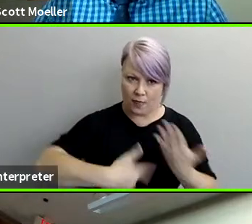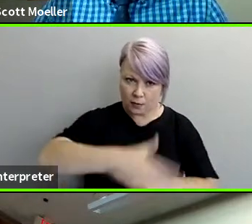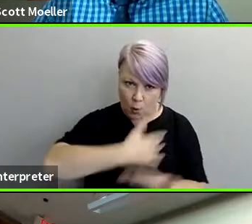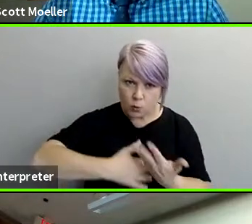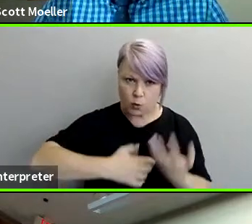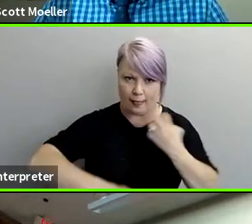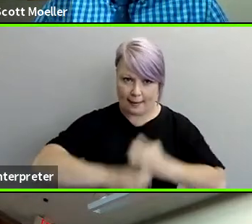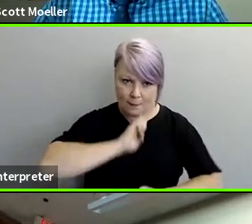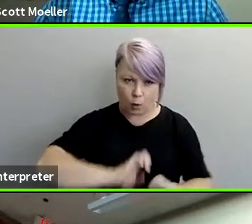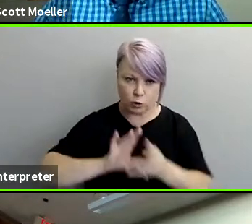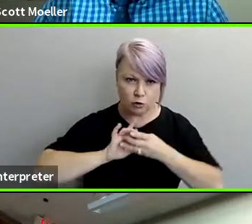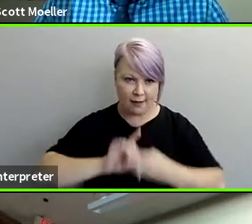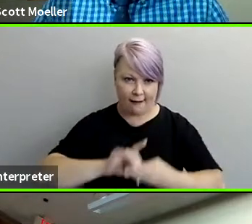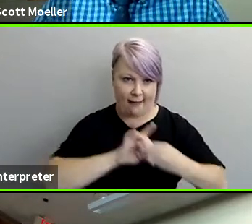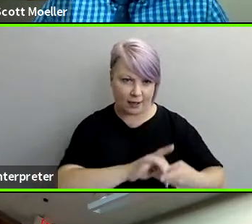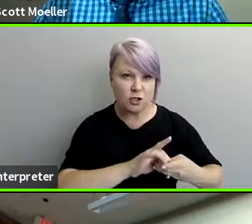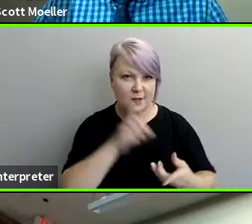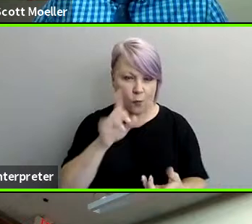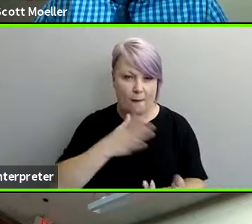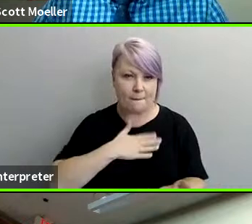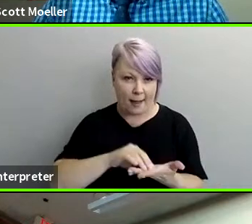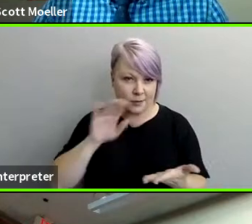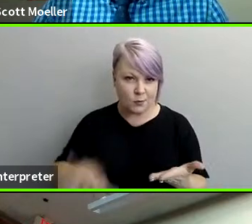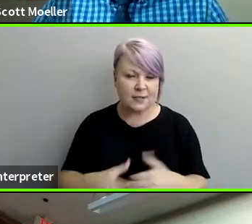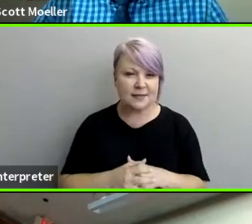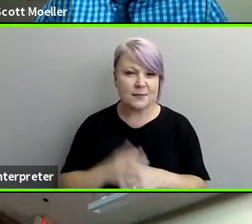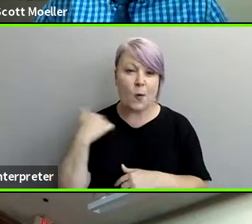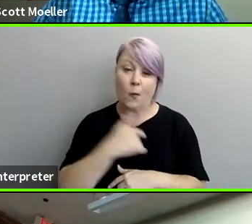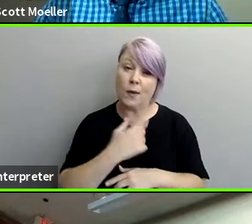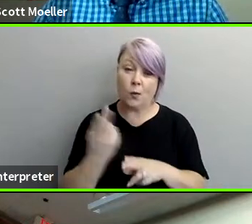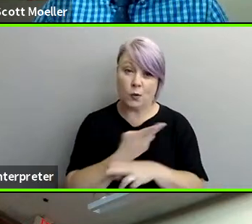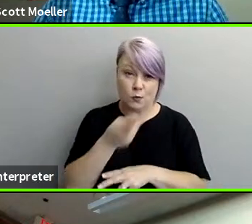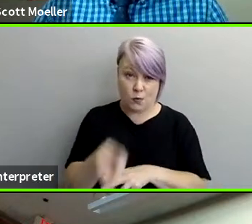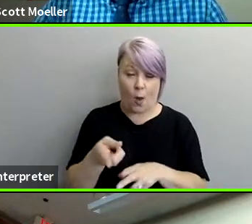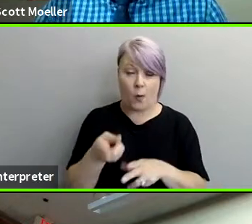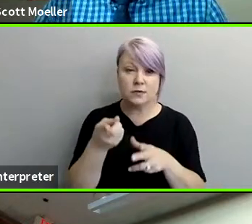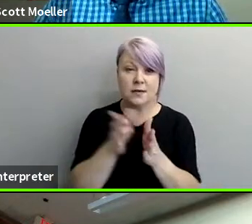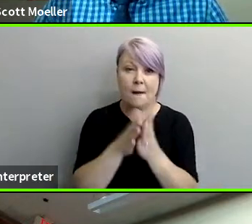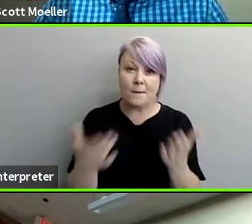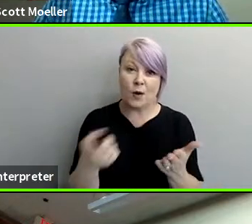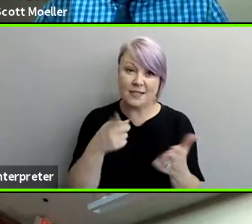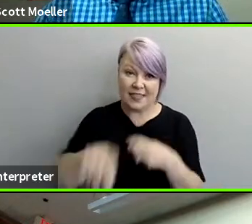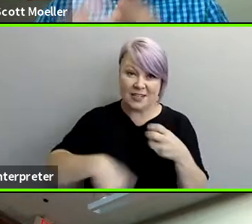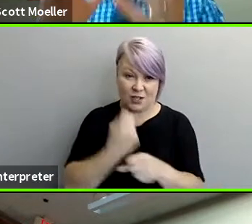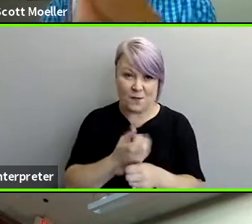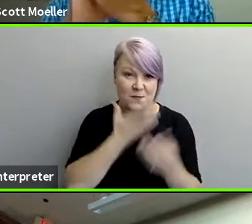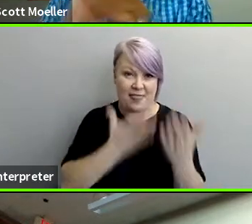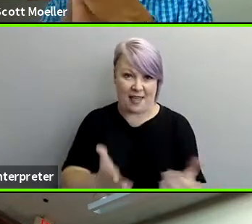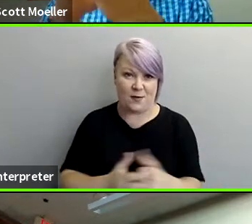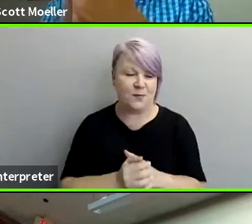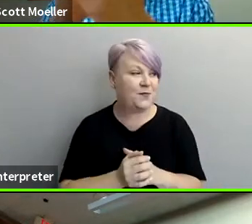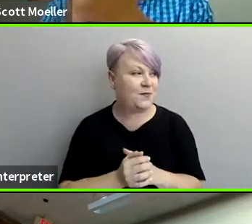So hopefully the series, we can get through the rest of this year with using that. So thank you. Thank you.